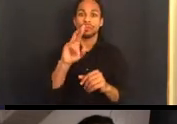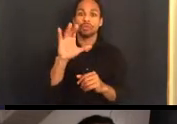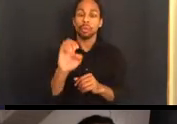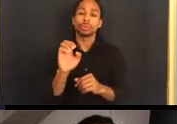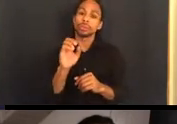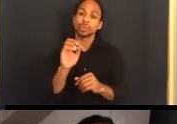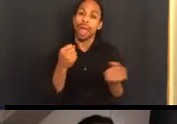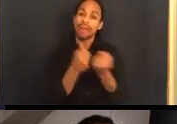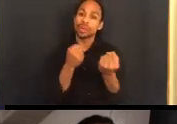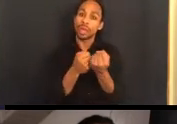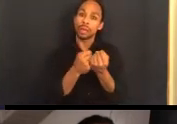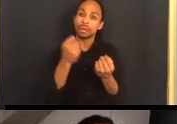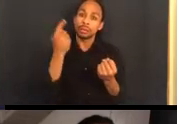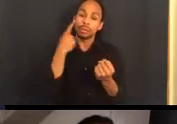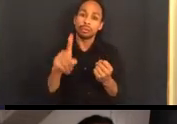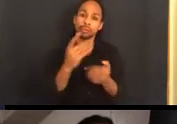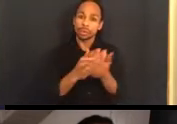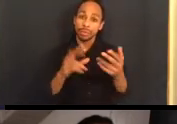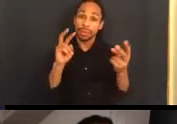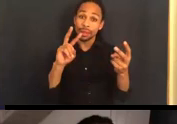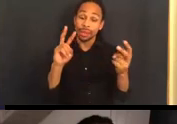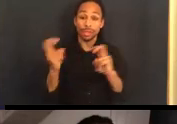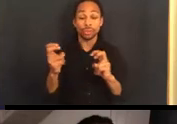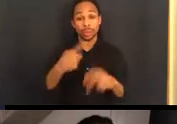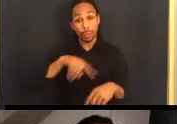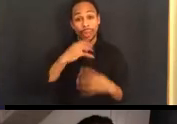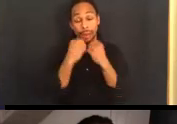to advocate for some of the issues that we care about.